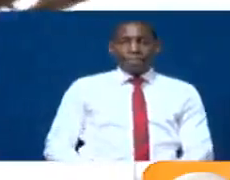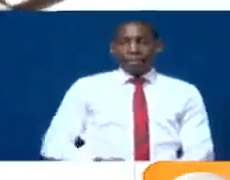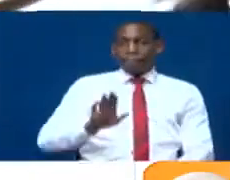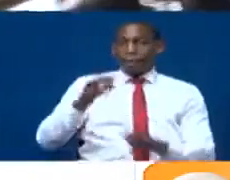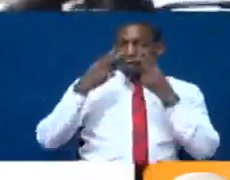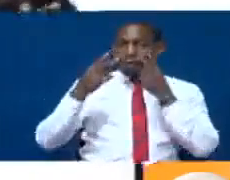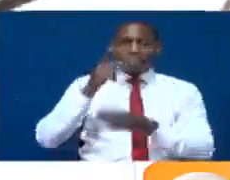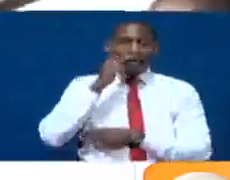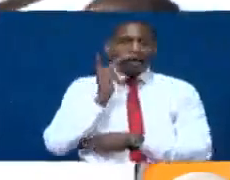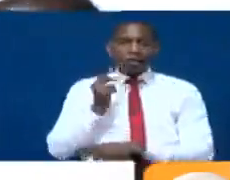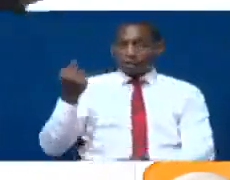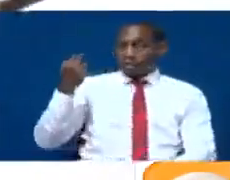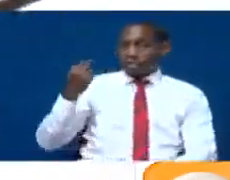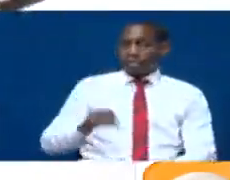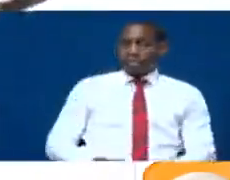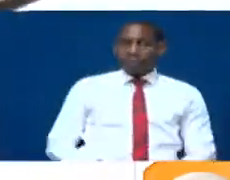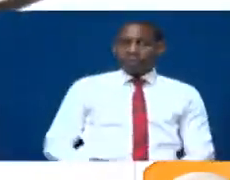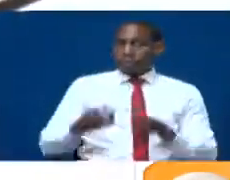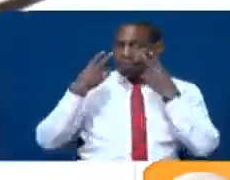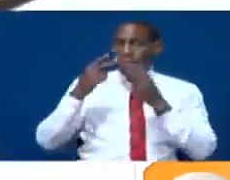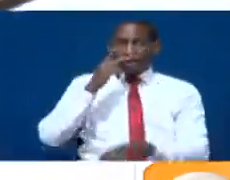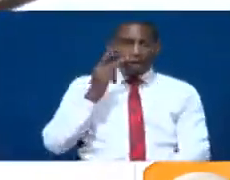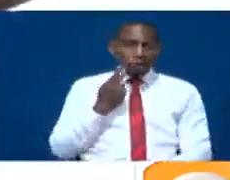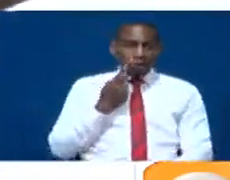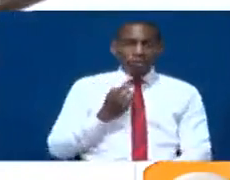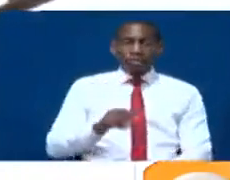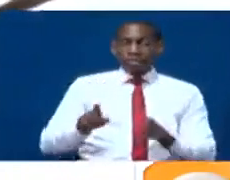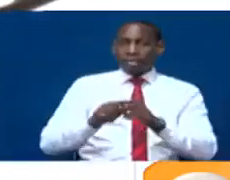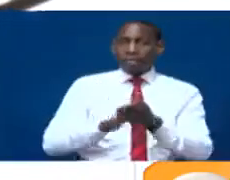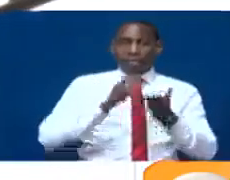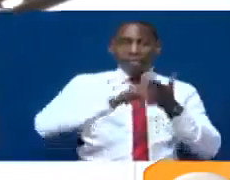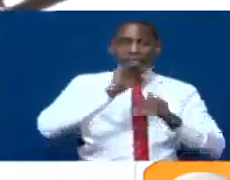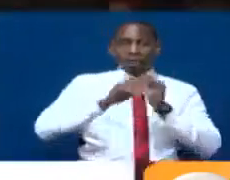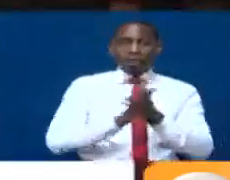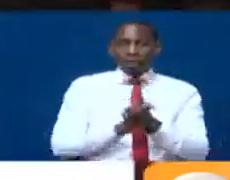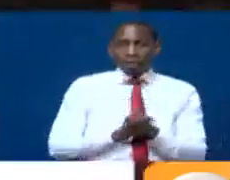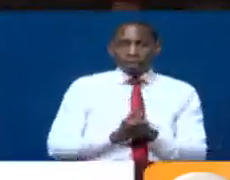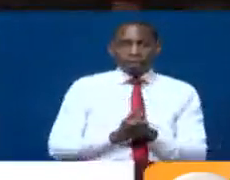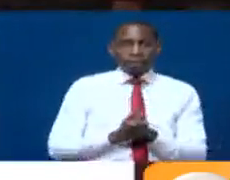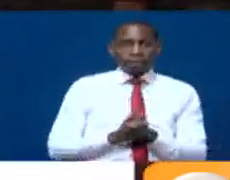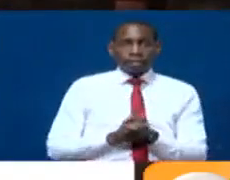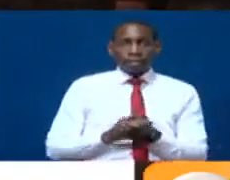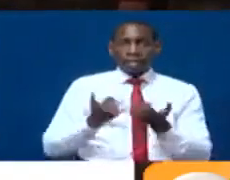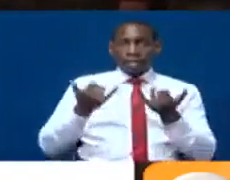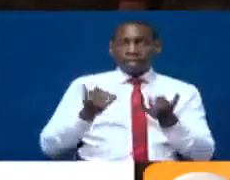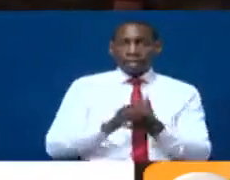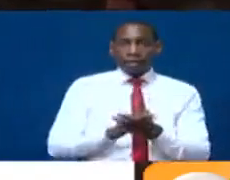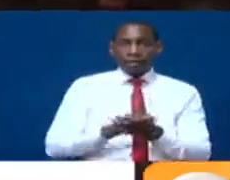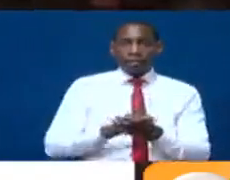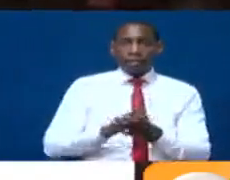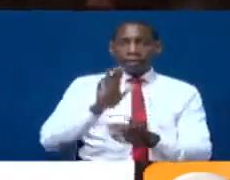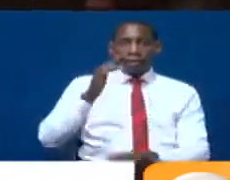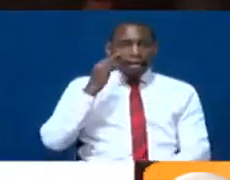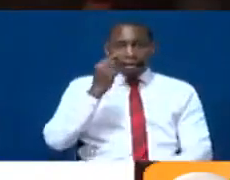Mumeona Kalonzo juzi? Mumeona Kalonzo? Ukambani yote ngwe. If you have your own eyes, you can